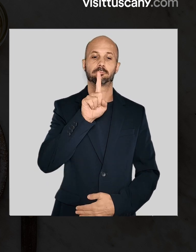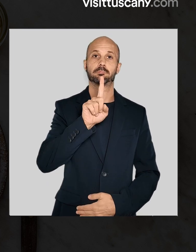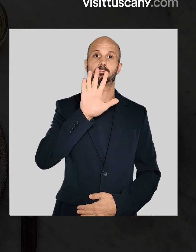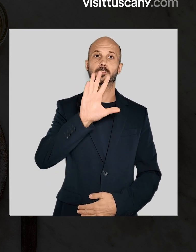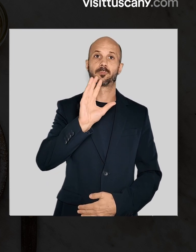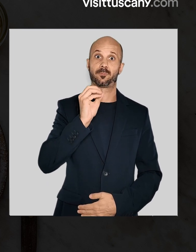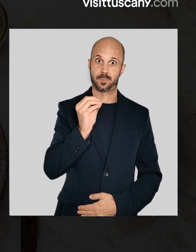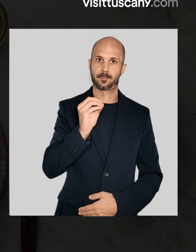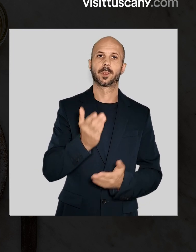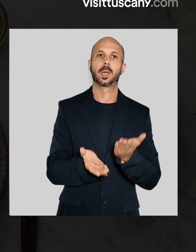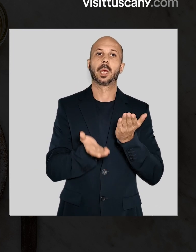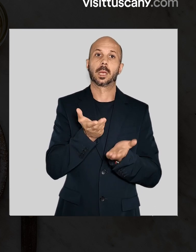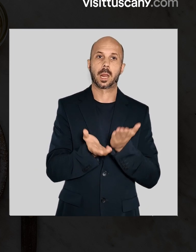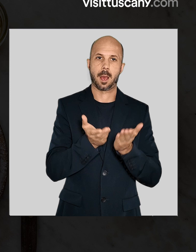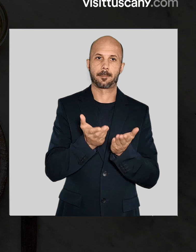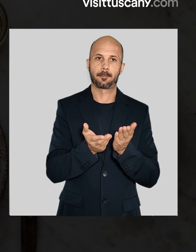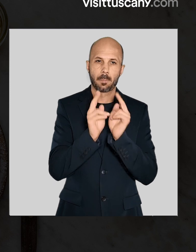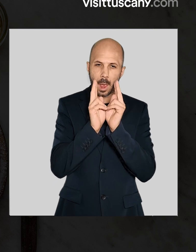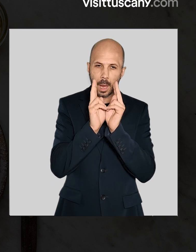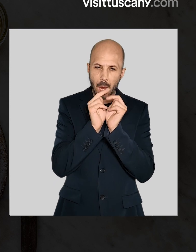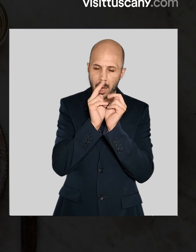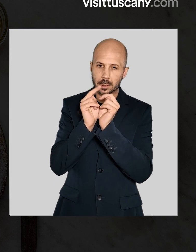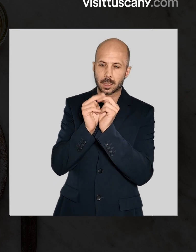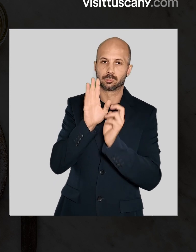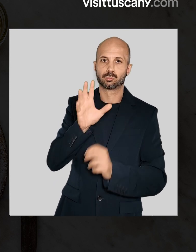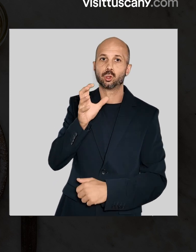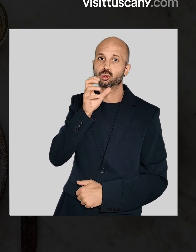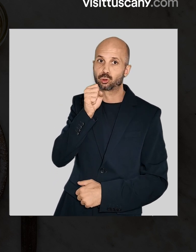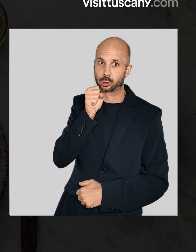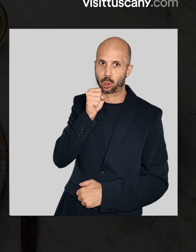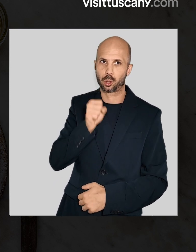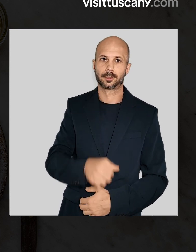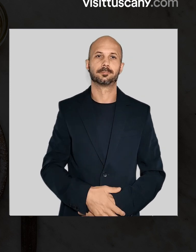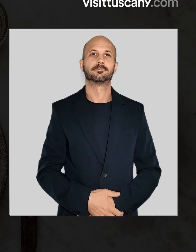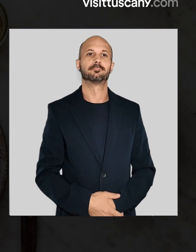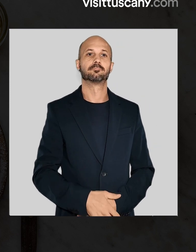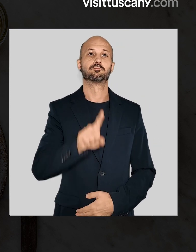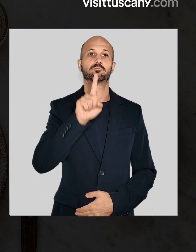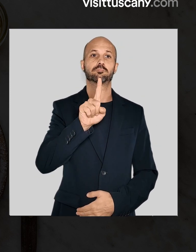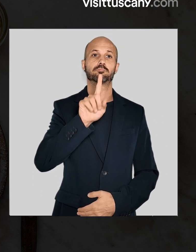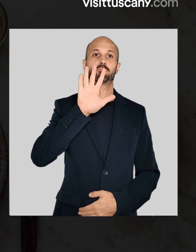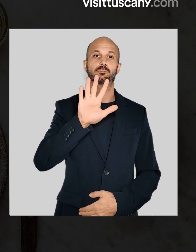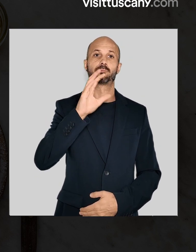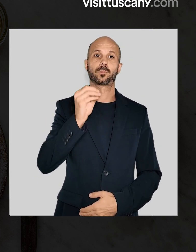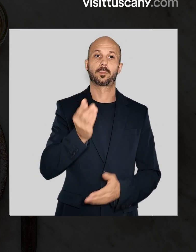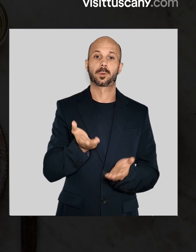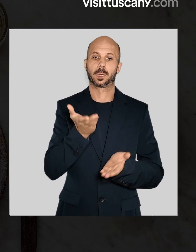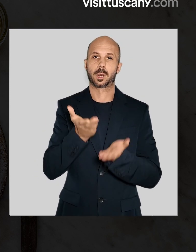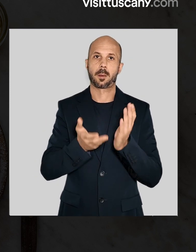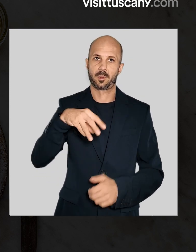150 grams of candied orange peel, 150 grams of candied citron peel,